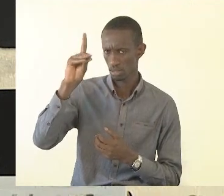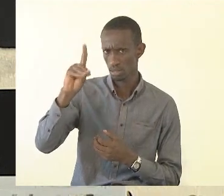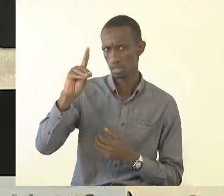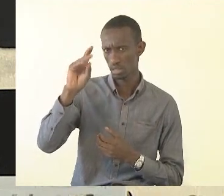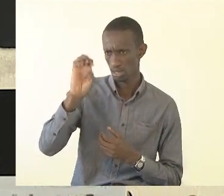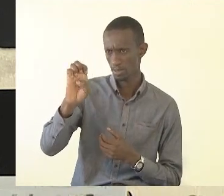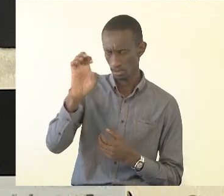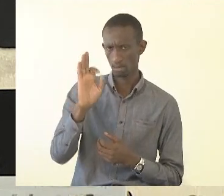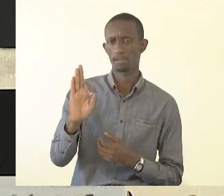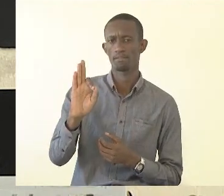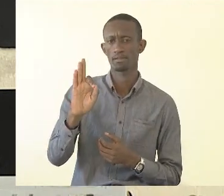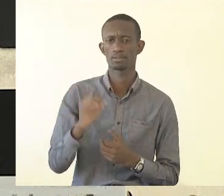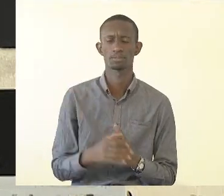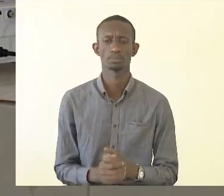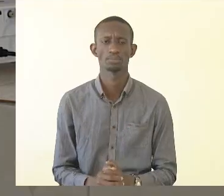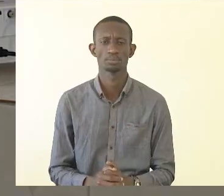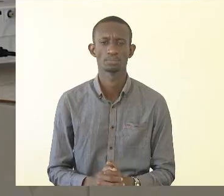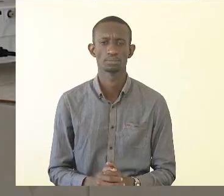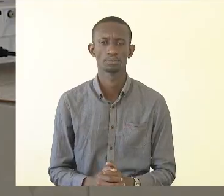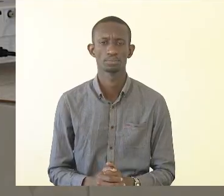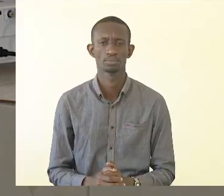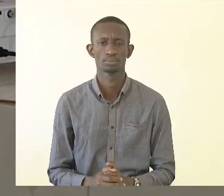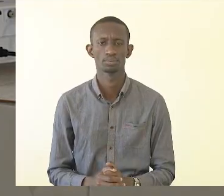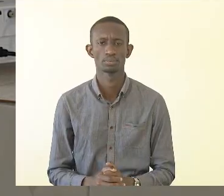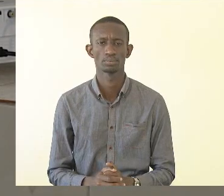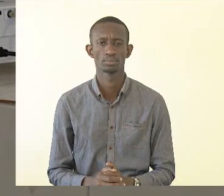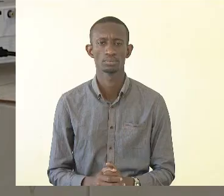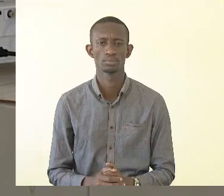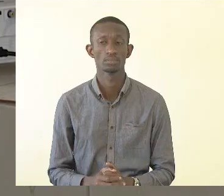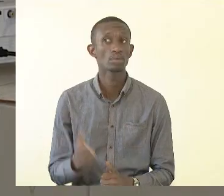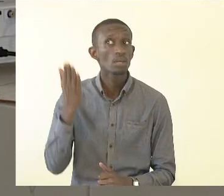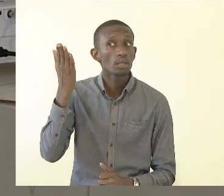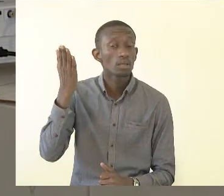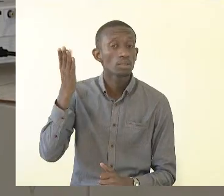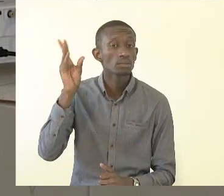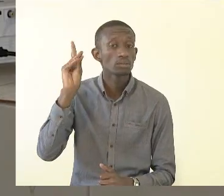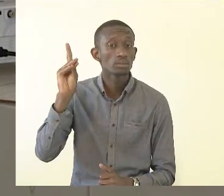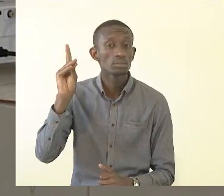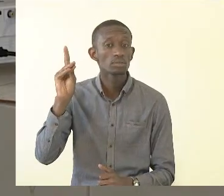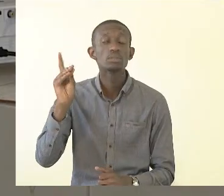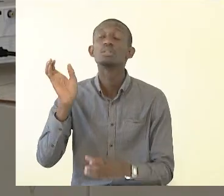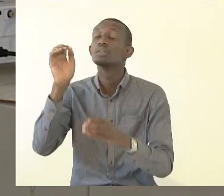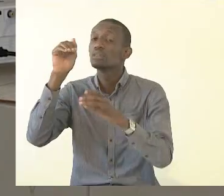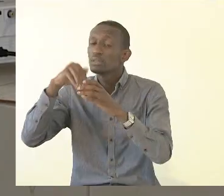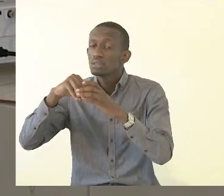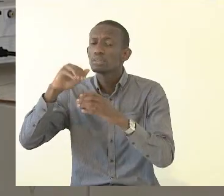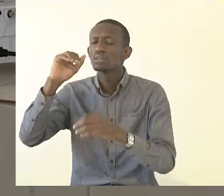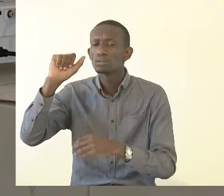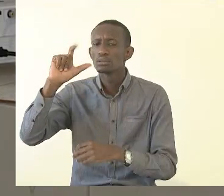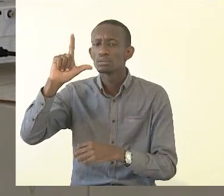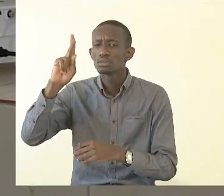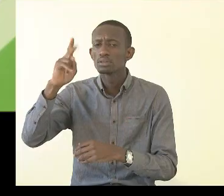where? So D, that must be an halogen carrier, which is used